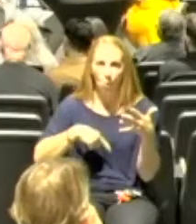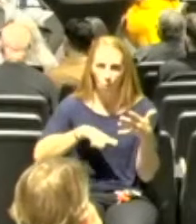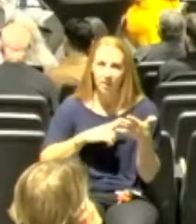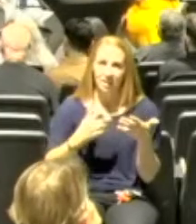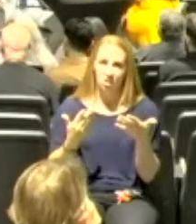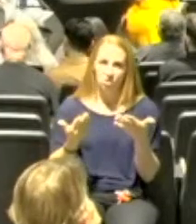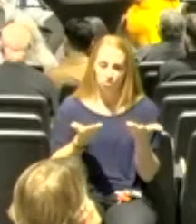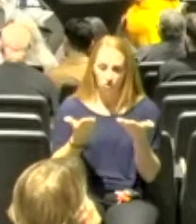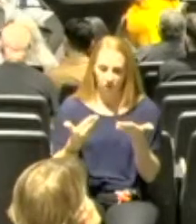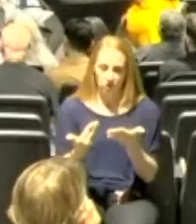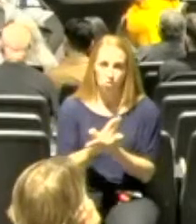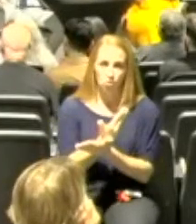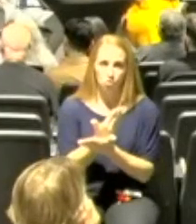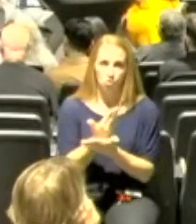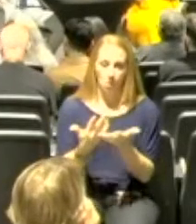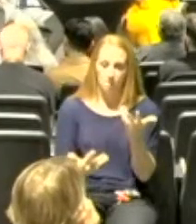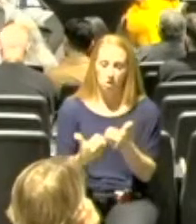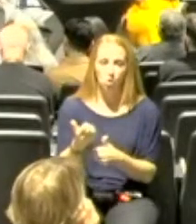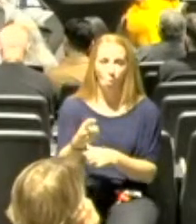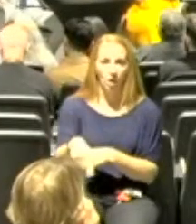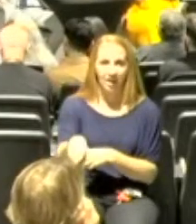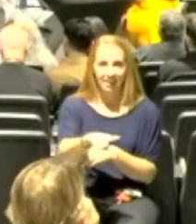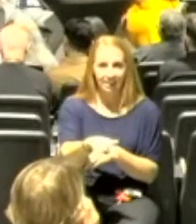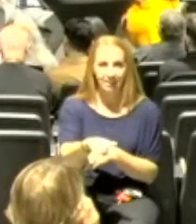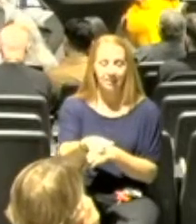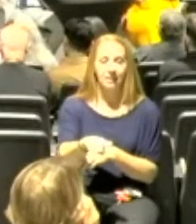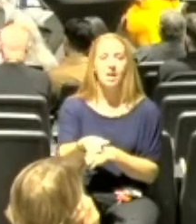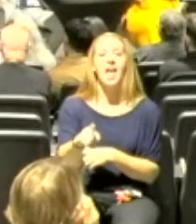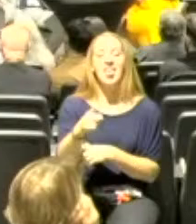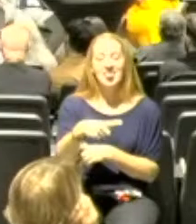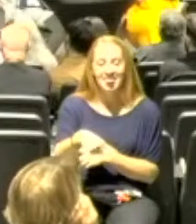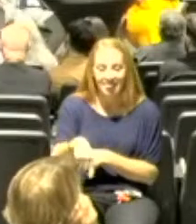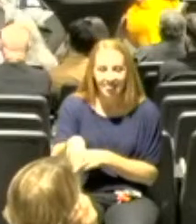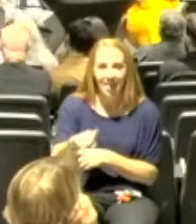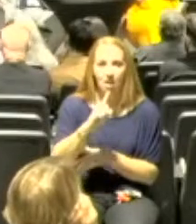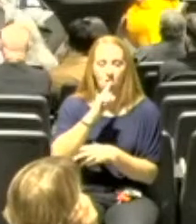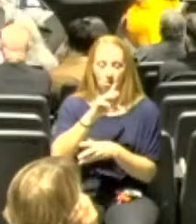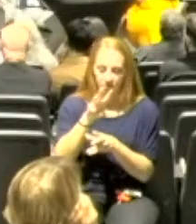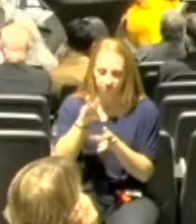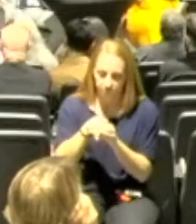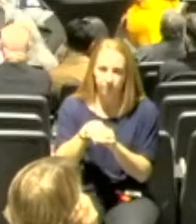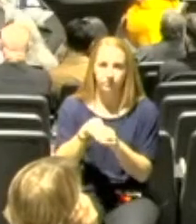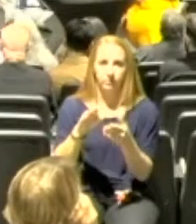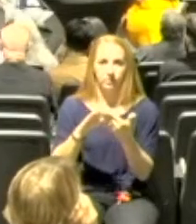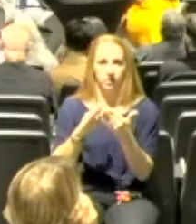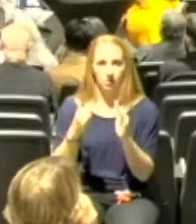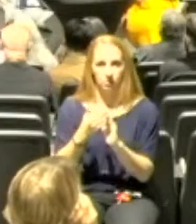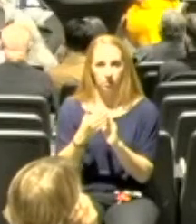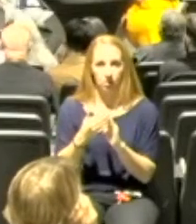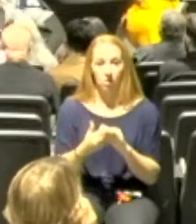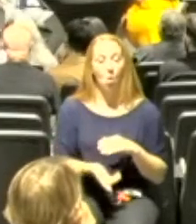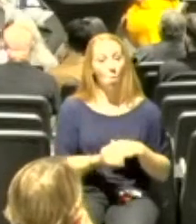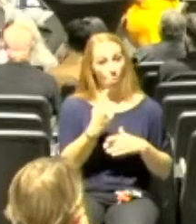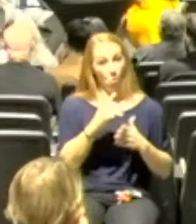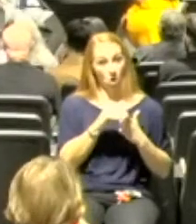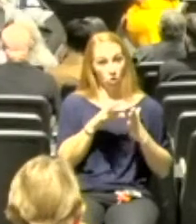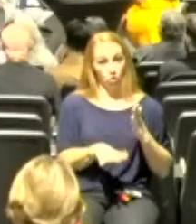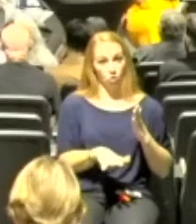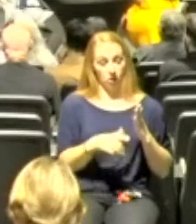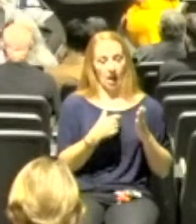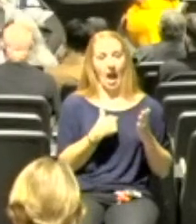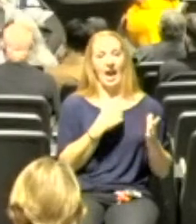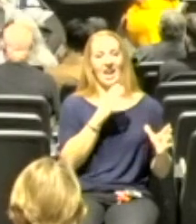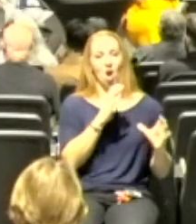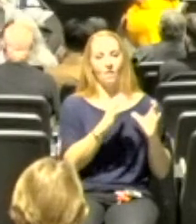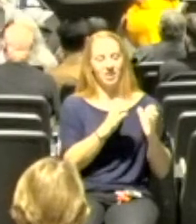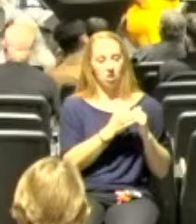new majority is entitled to a name that's going to give them the value positioning in the broader marketplace. I had a student have a conversation